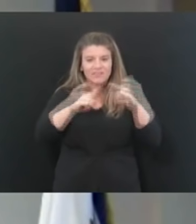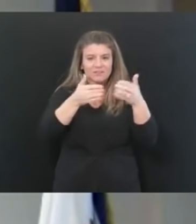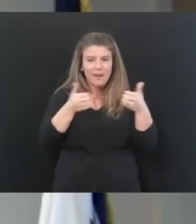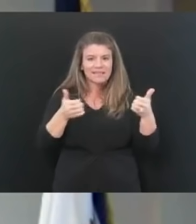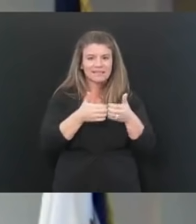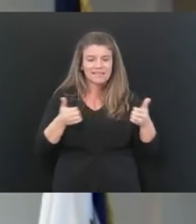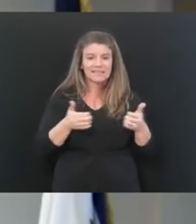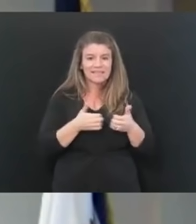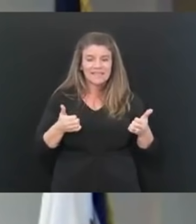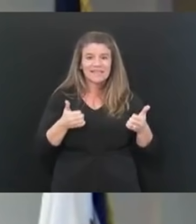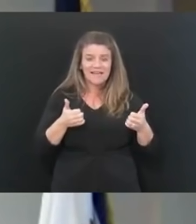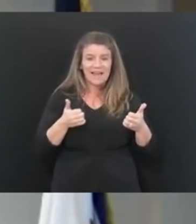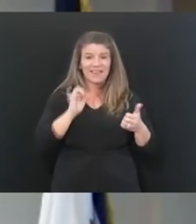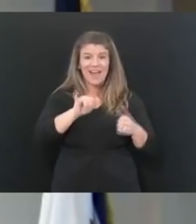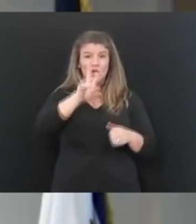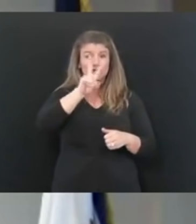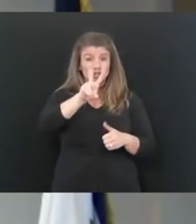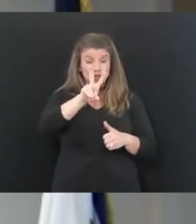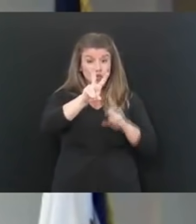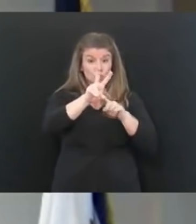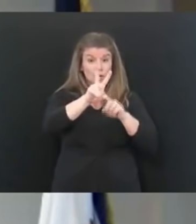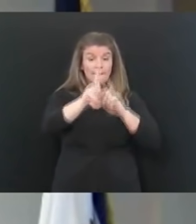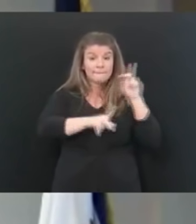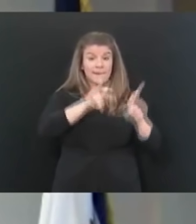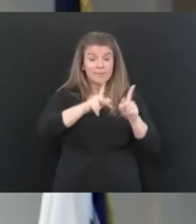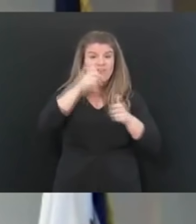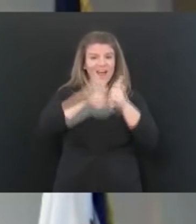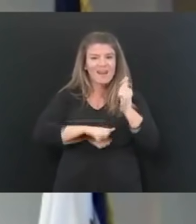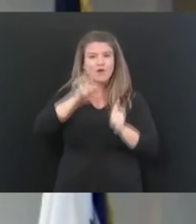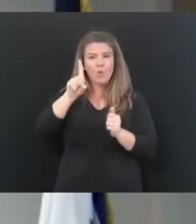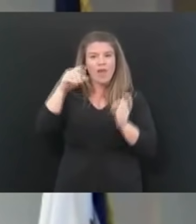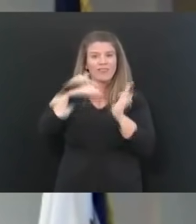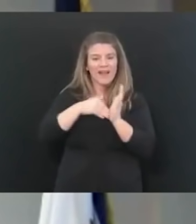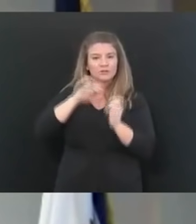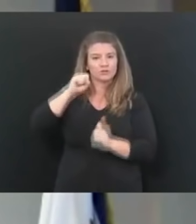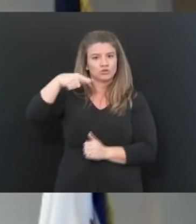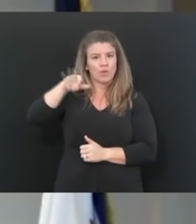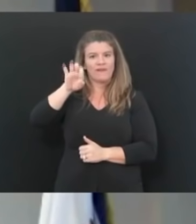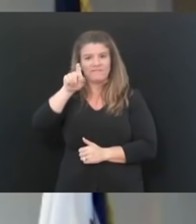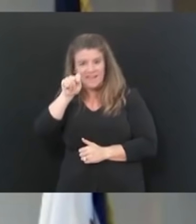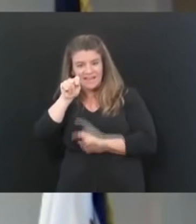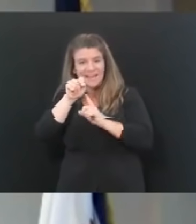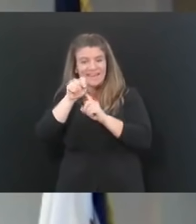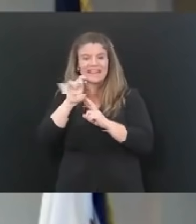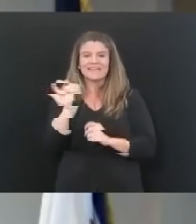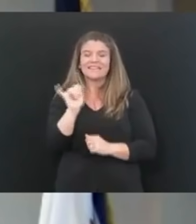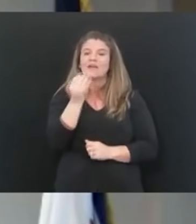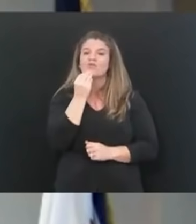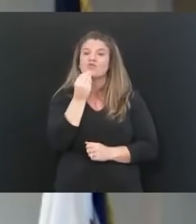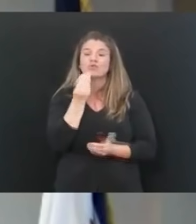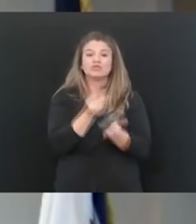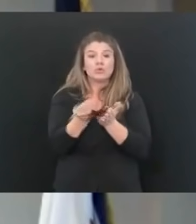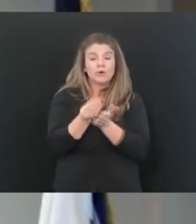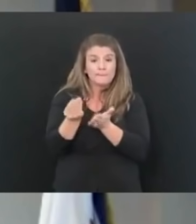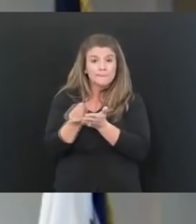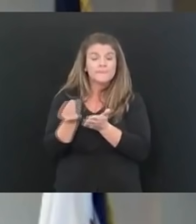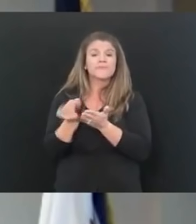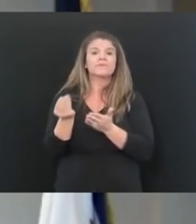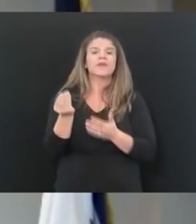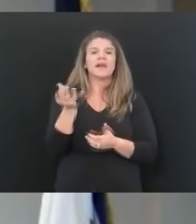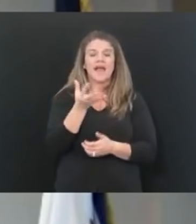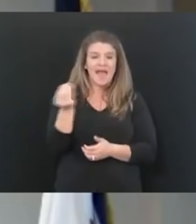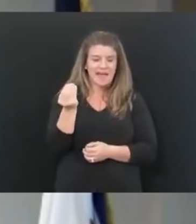establishments, that 2 per 1,000 square feet, 3 per 1,000 square feet for grocery and stores, and